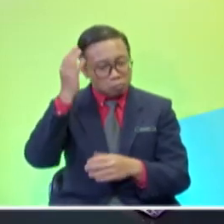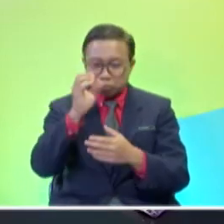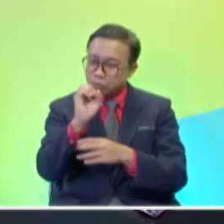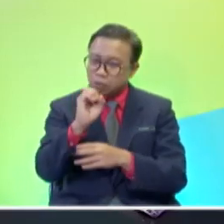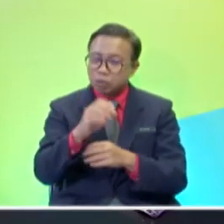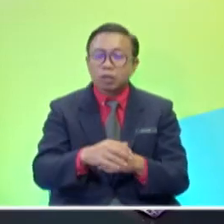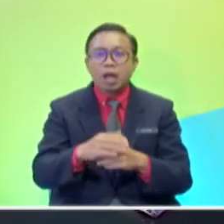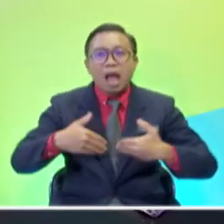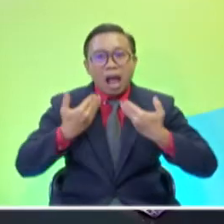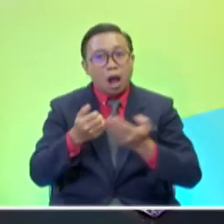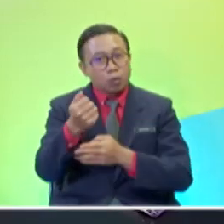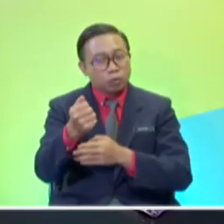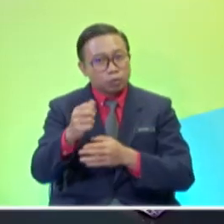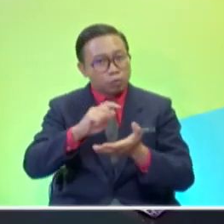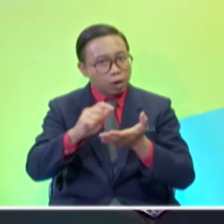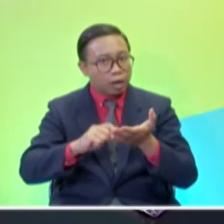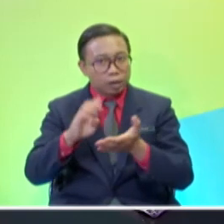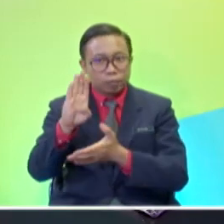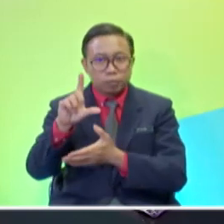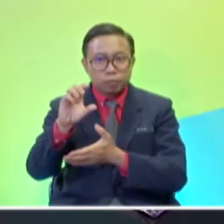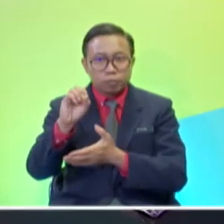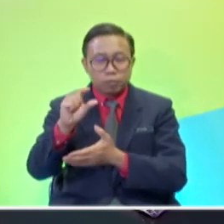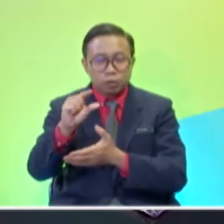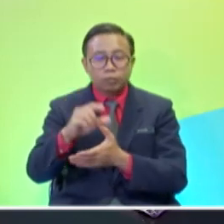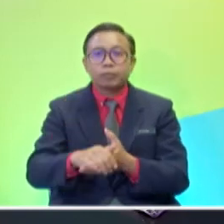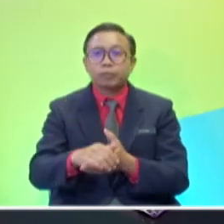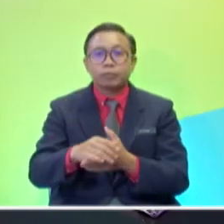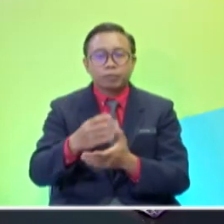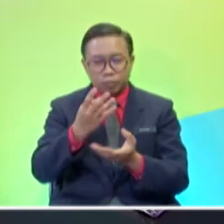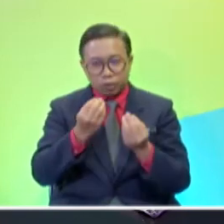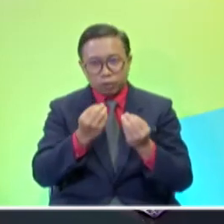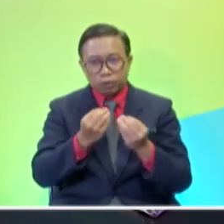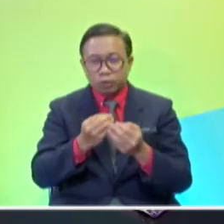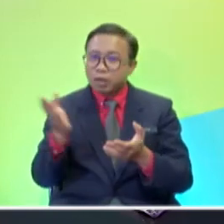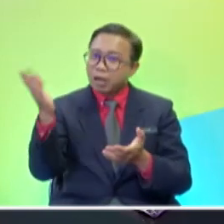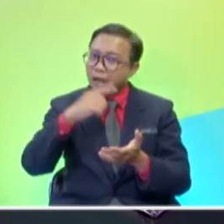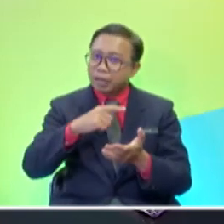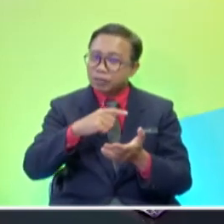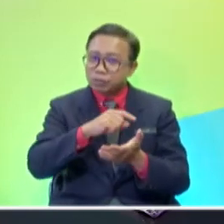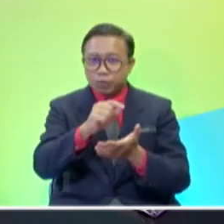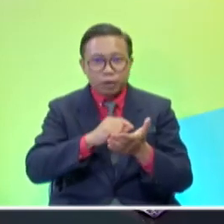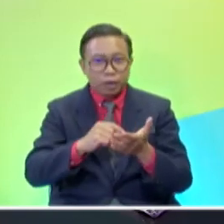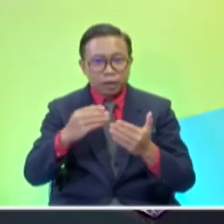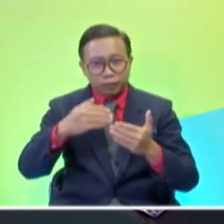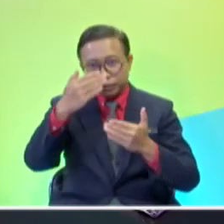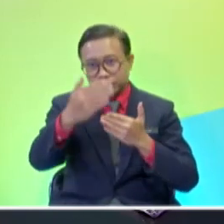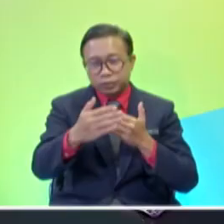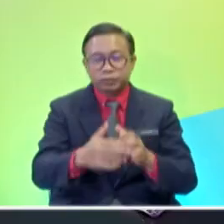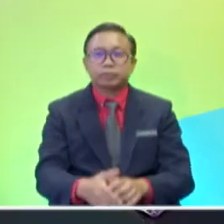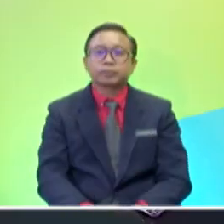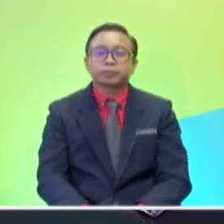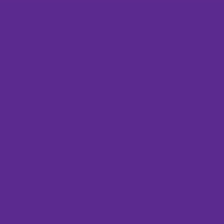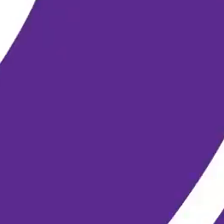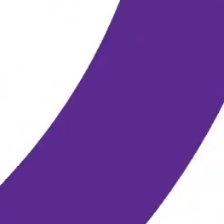But how do you write a blog post, teacher? To find out, let's wait right after this. Okay.